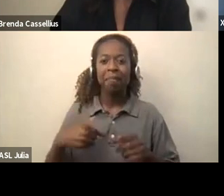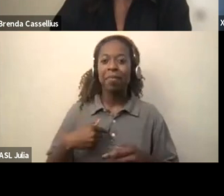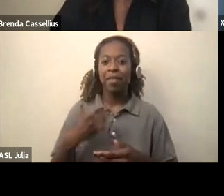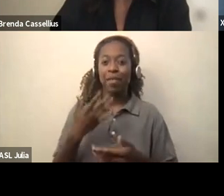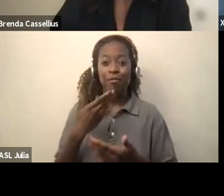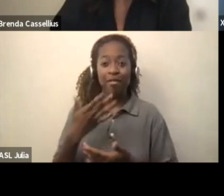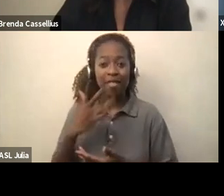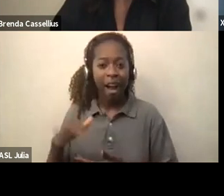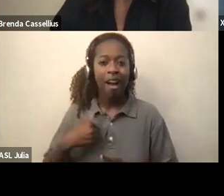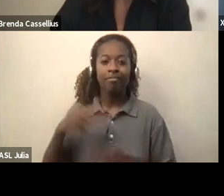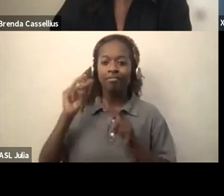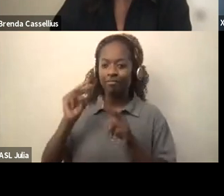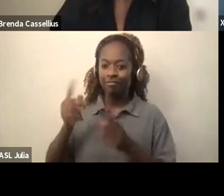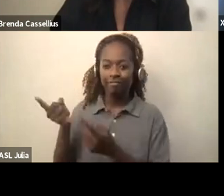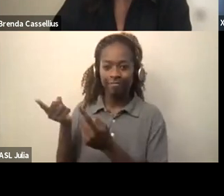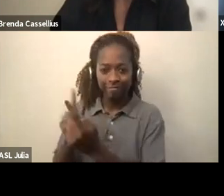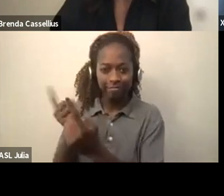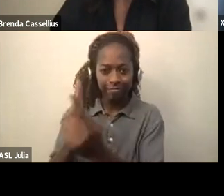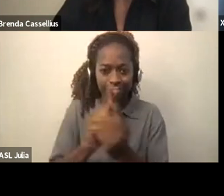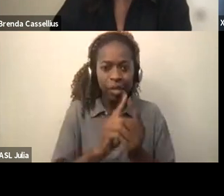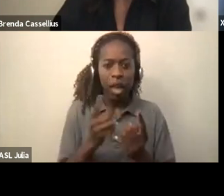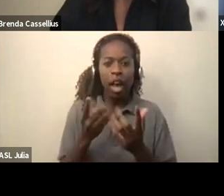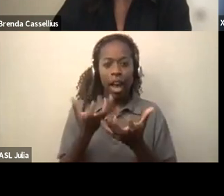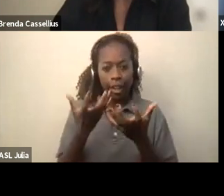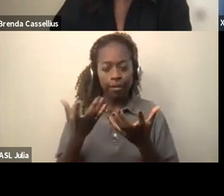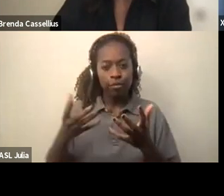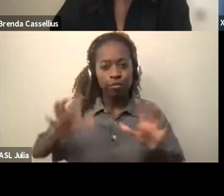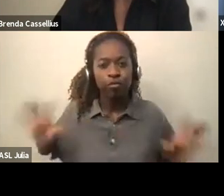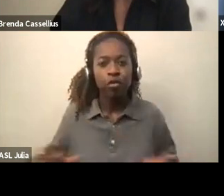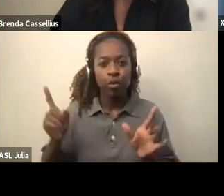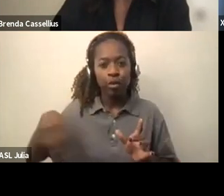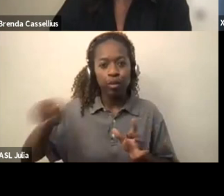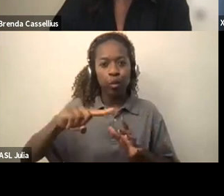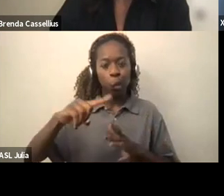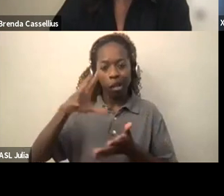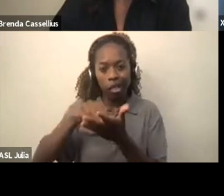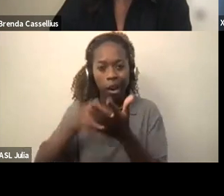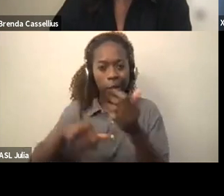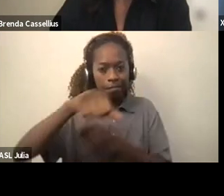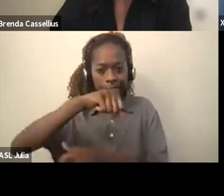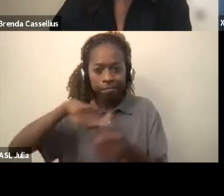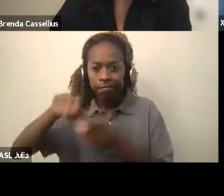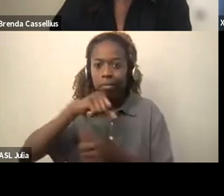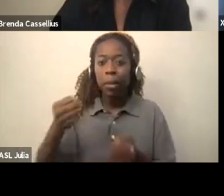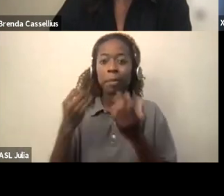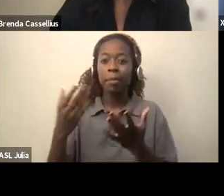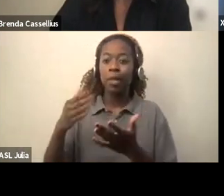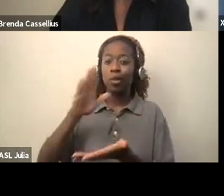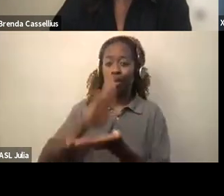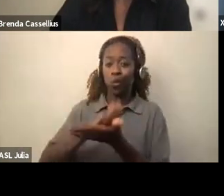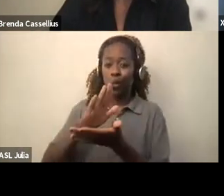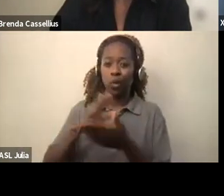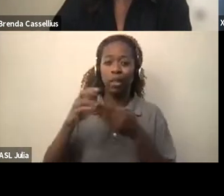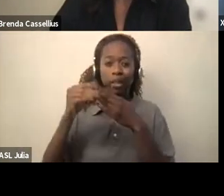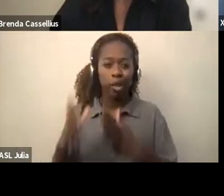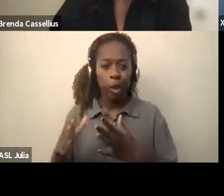visiting with them and encourage them to learn from their peers we have a lot of school leaders doing tremendous work in boston public schools and